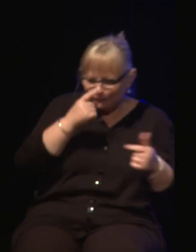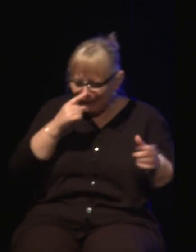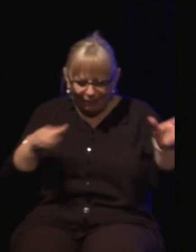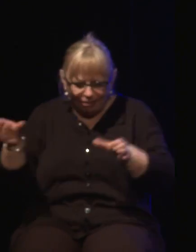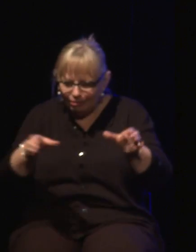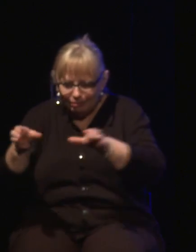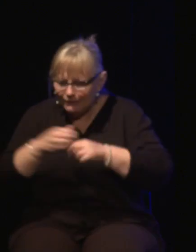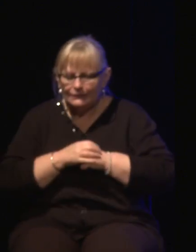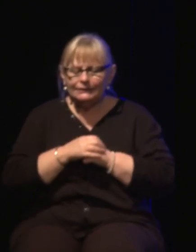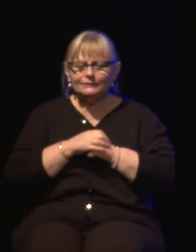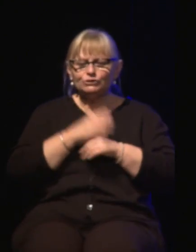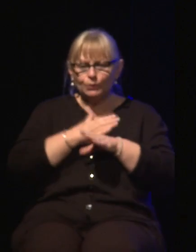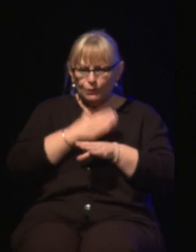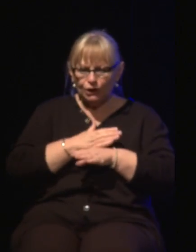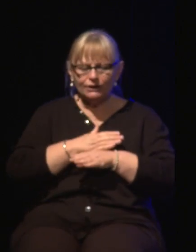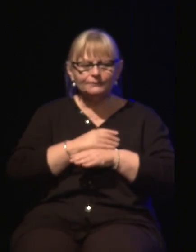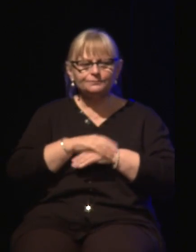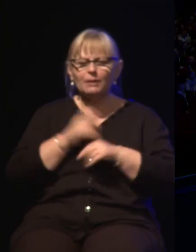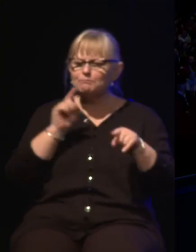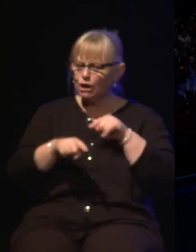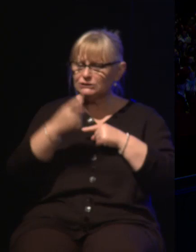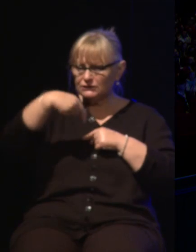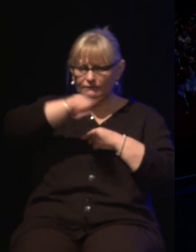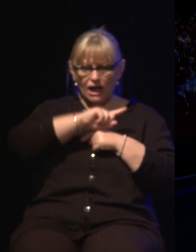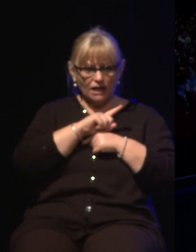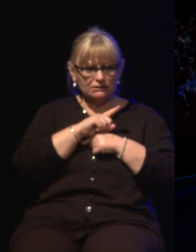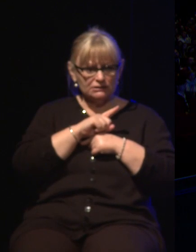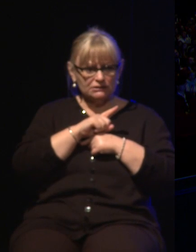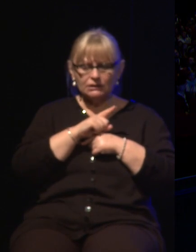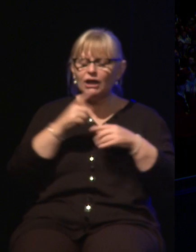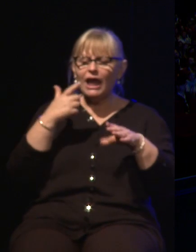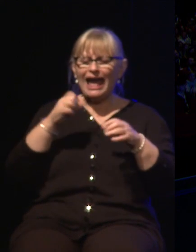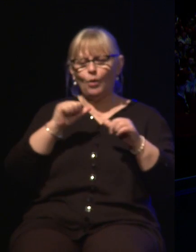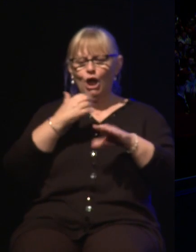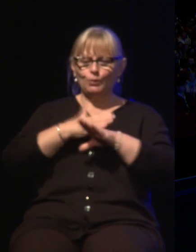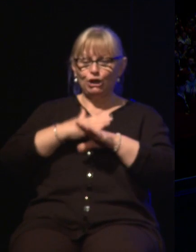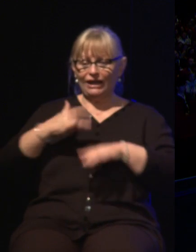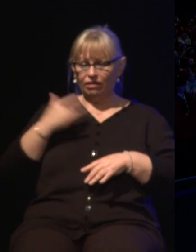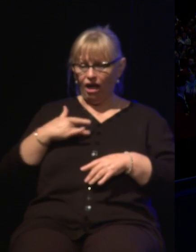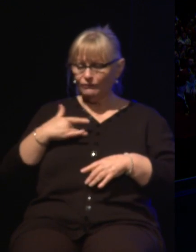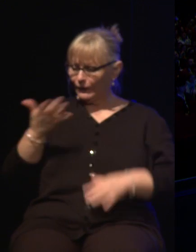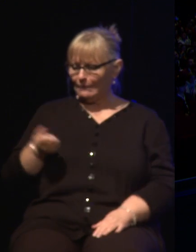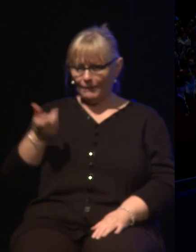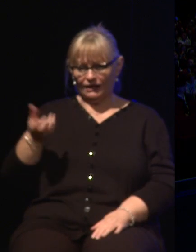spend most of our lives, a lot of our working lives in paid work.